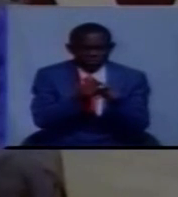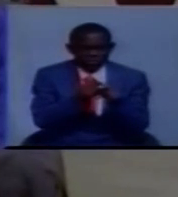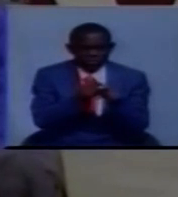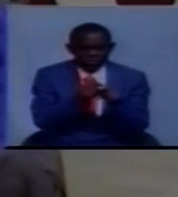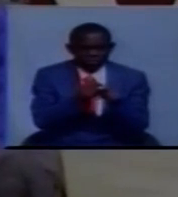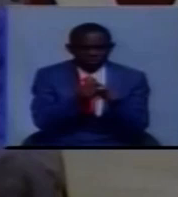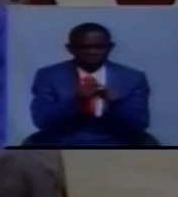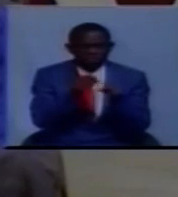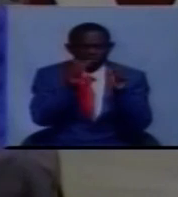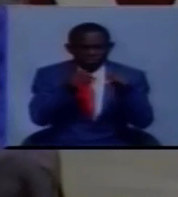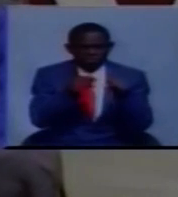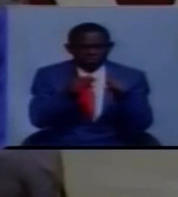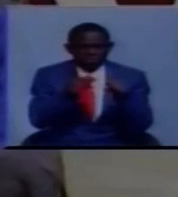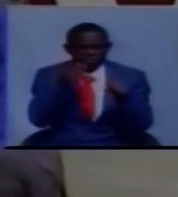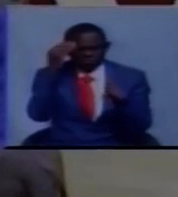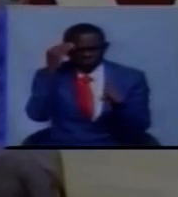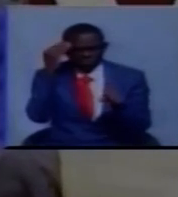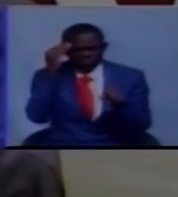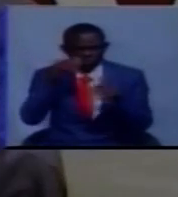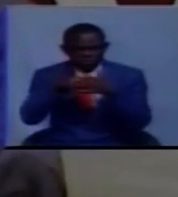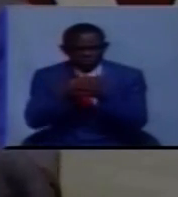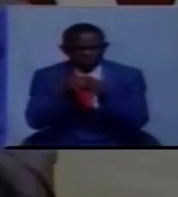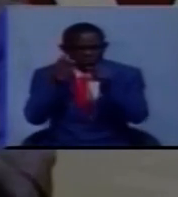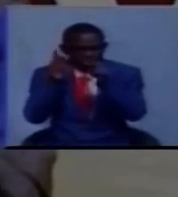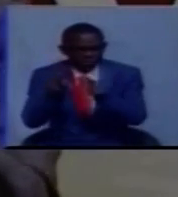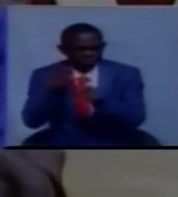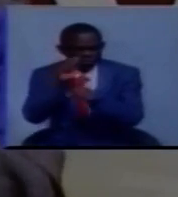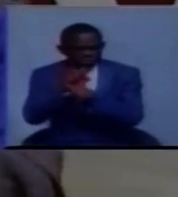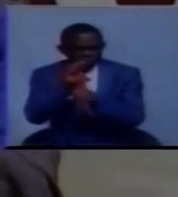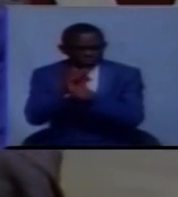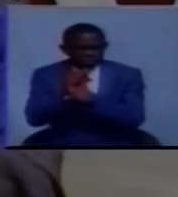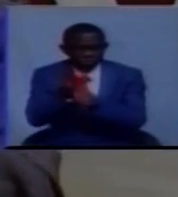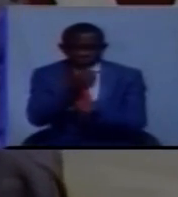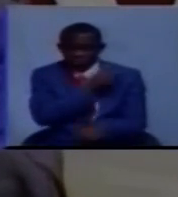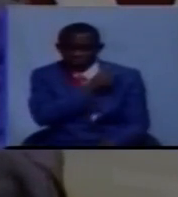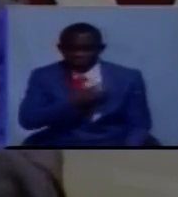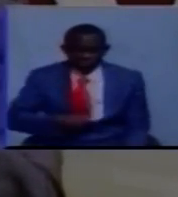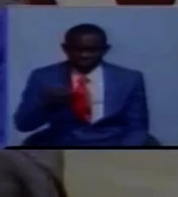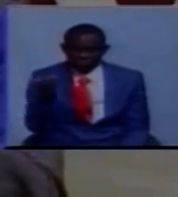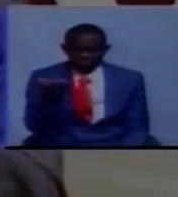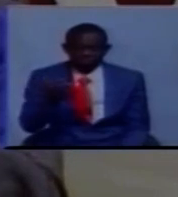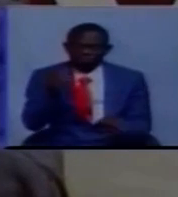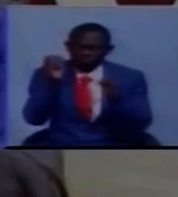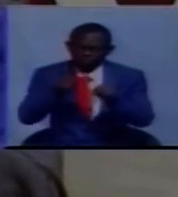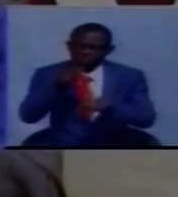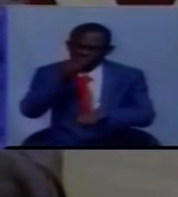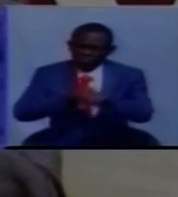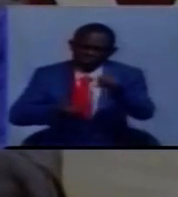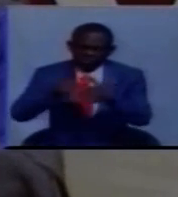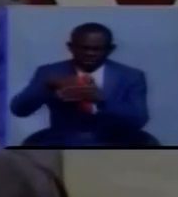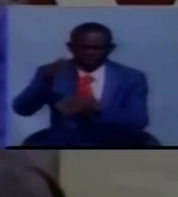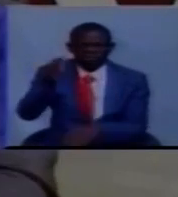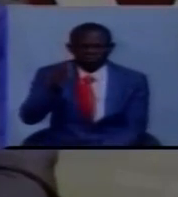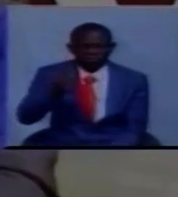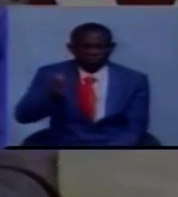use to measure somebody's productivity. If they are not being productive, you use the disciplinary code, you clear them off. Even if they